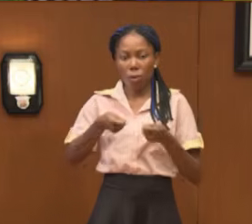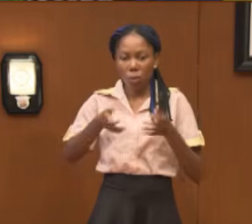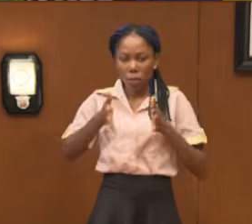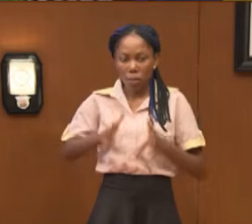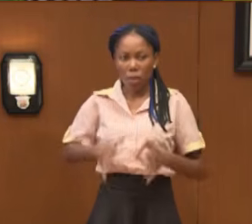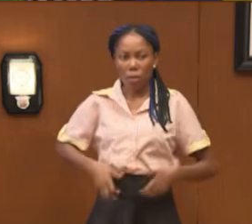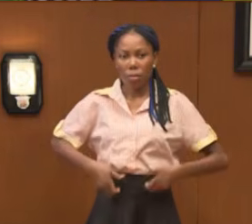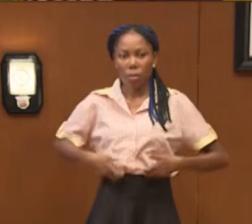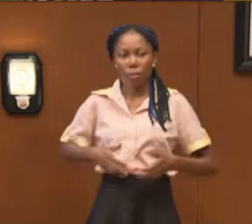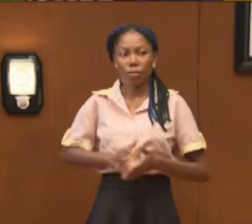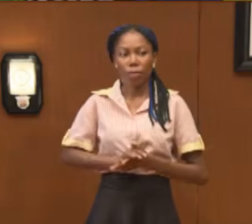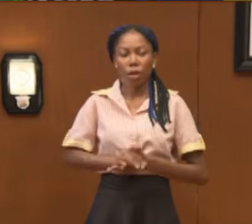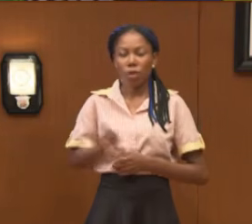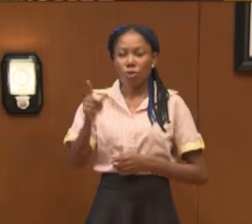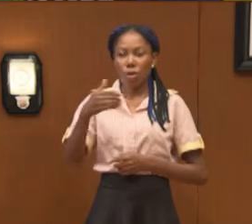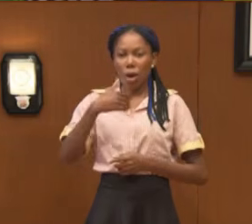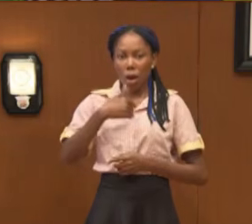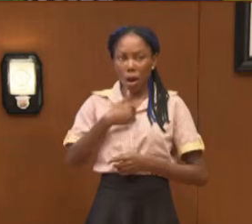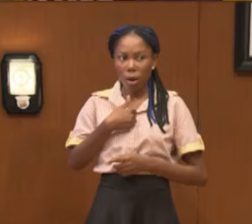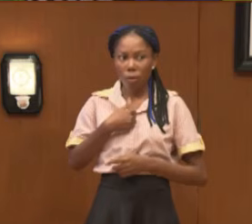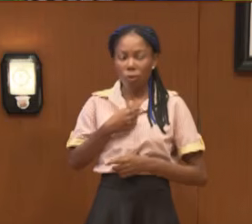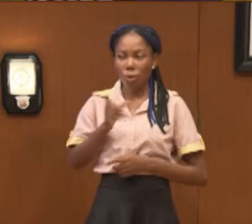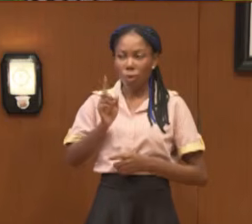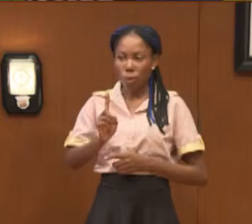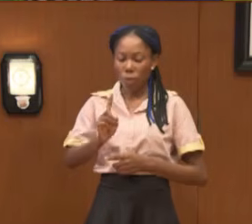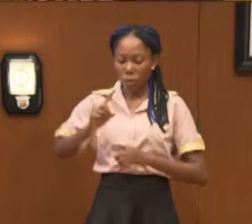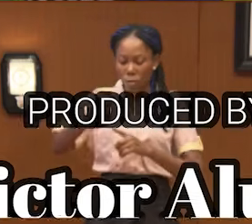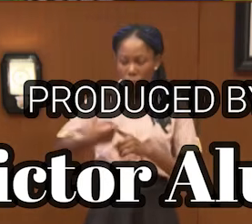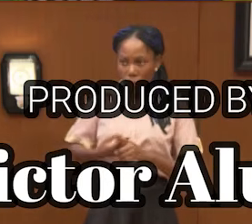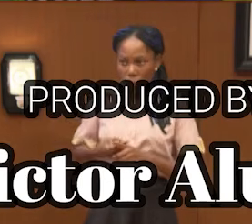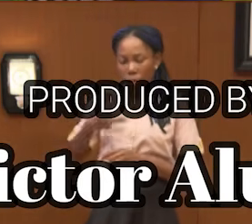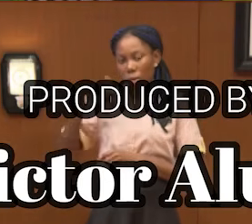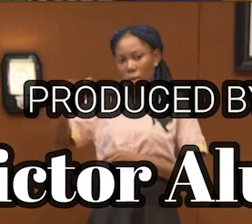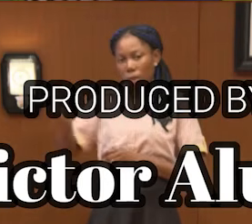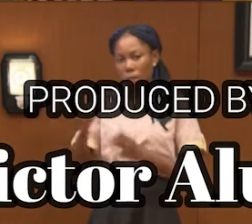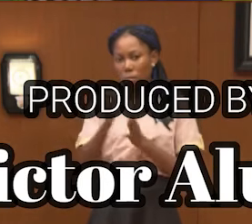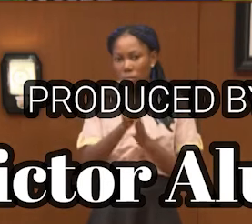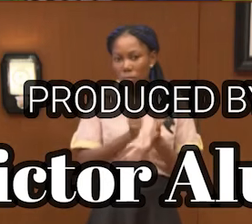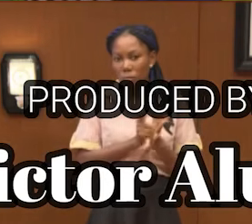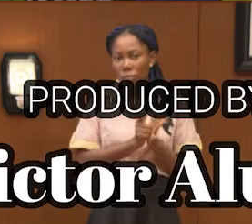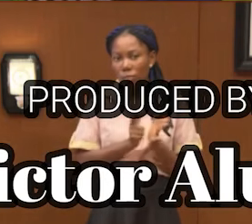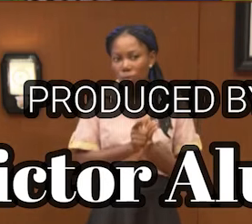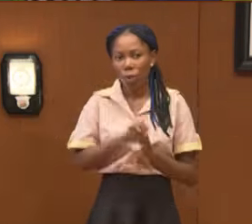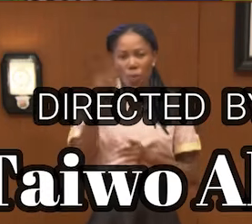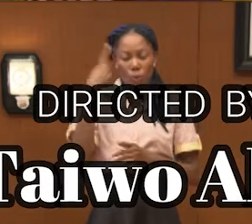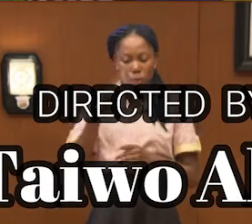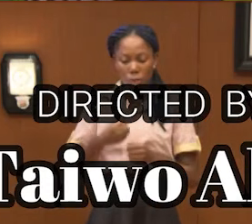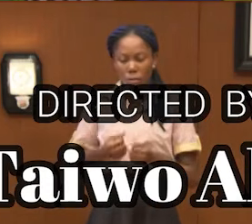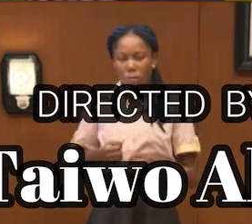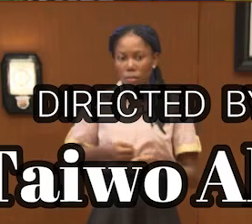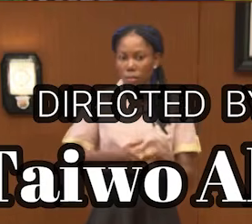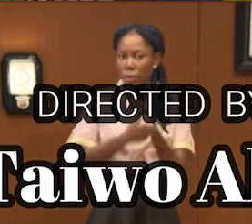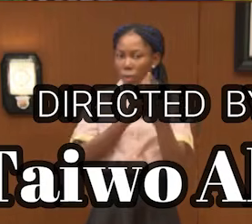Next 3 months, you have at least one session with the marriage counselor. The legal team will guide you on how to go about that. Then you give